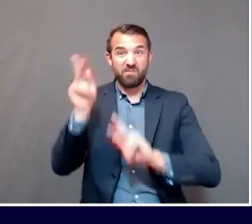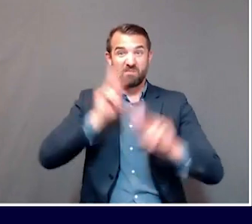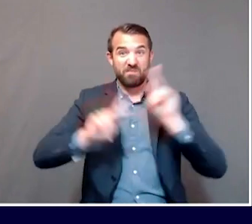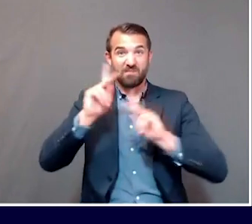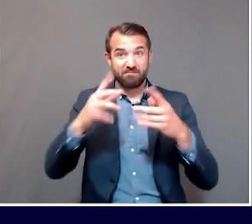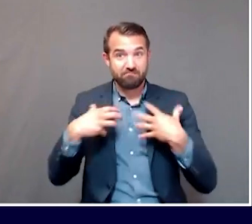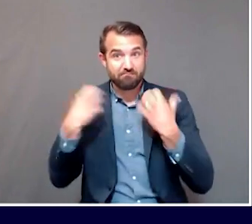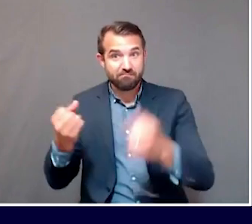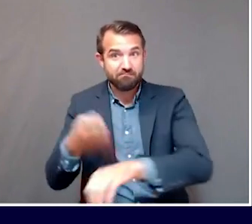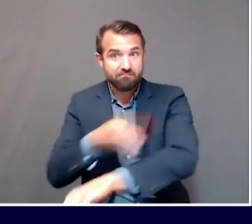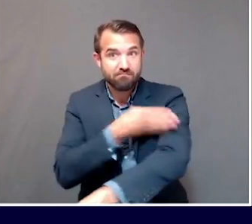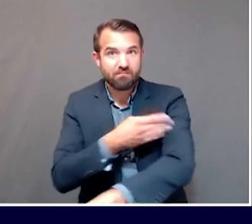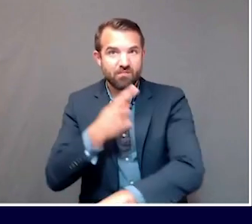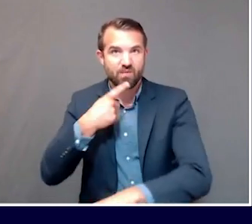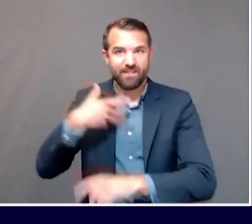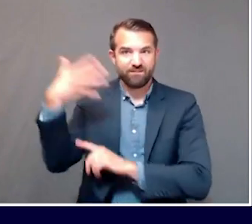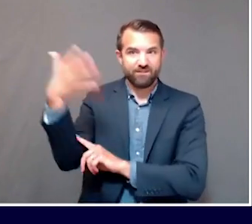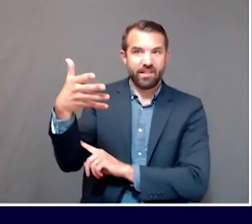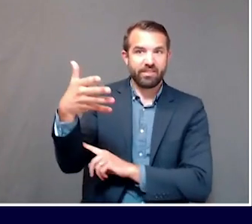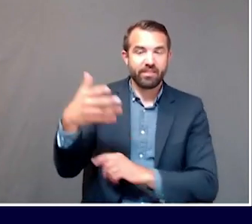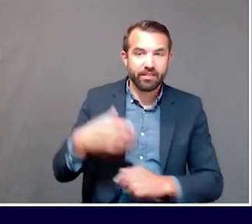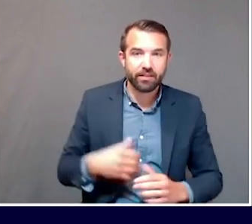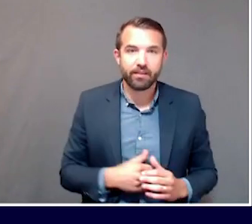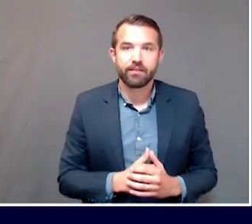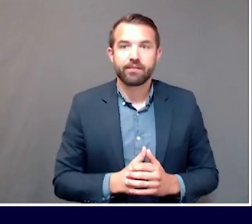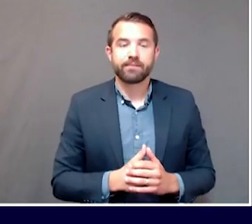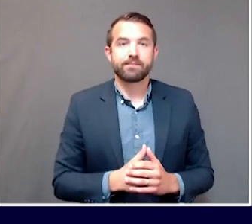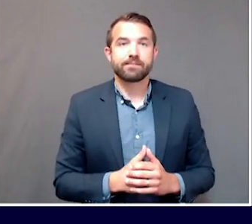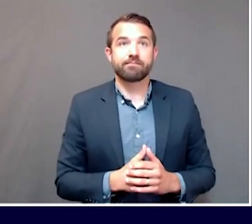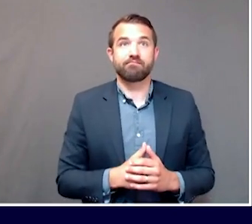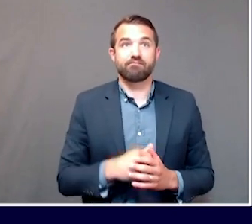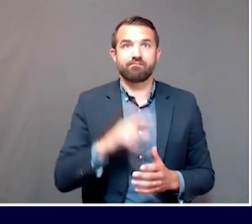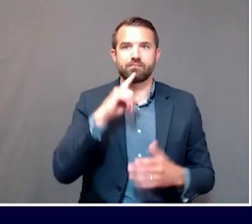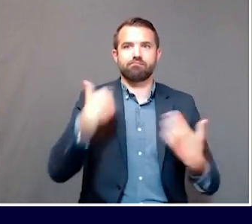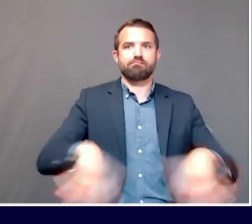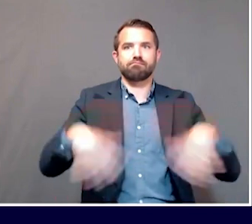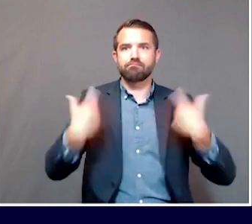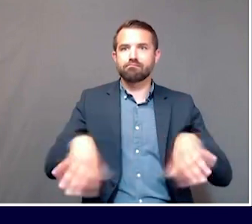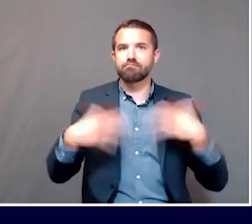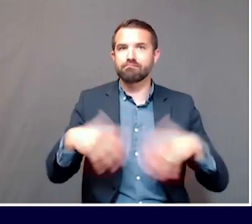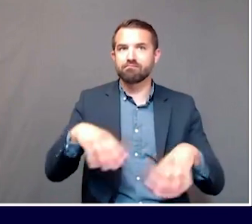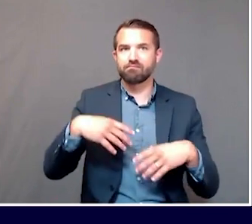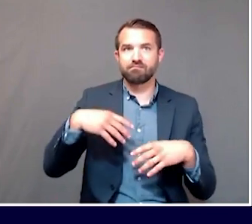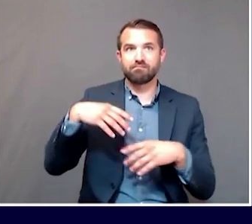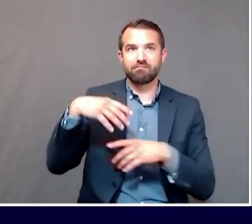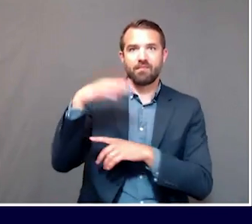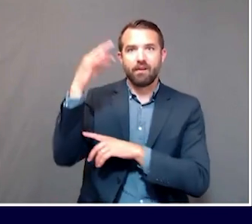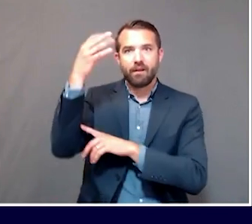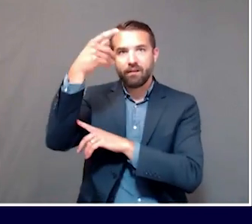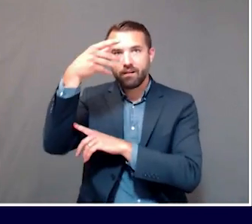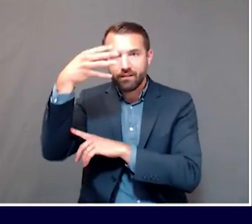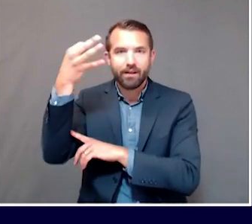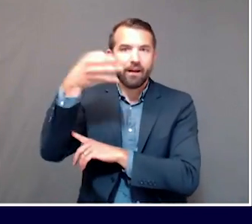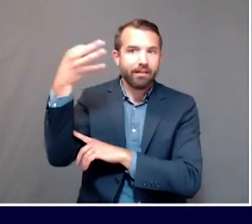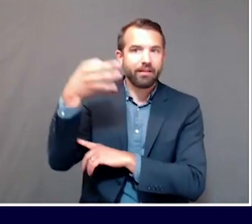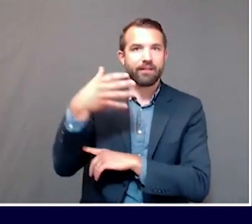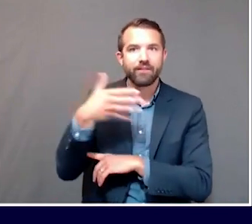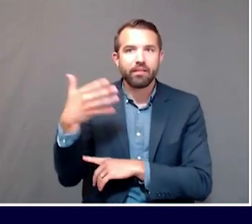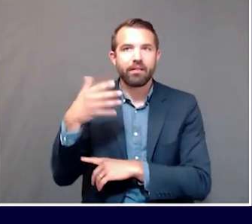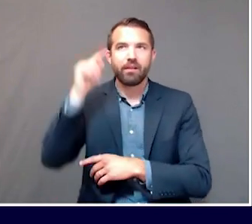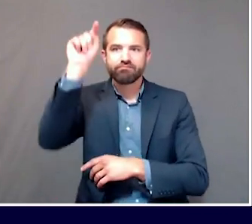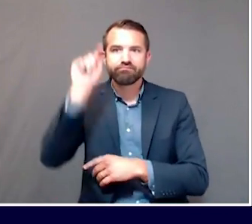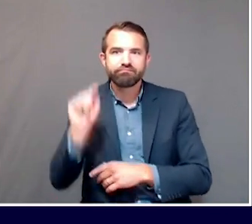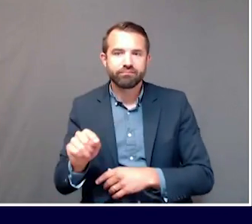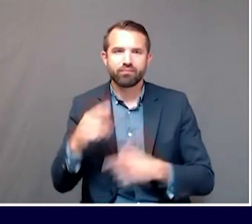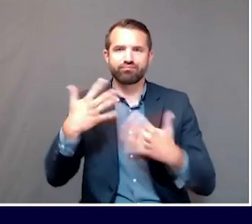reporting. Those numbers are so encouraging, but we can't let down our guard. These numbers are just not